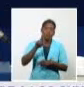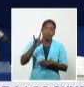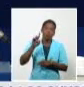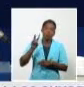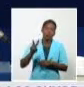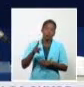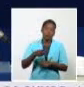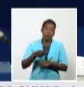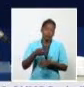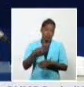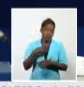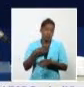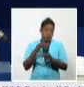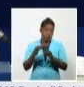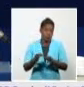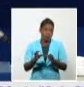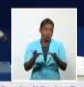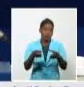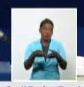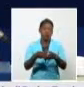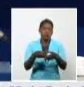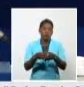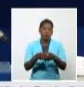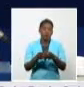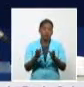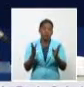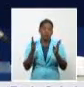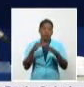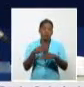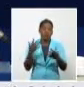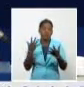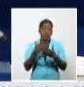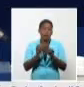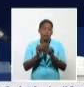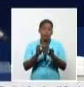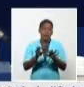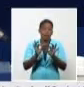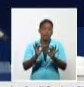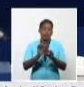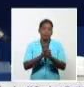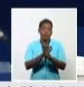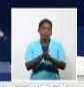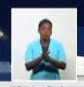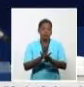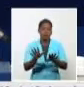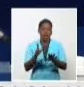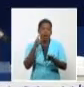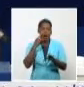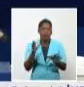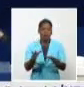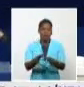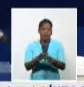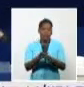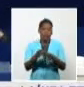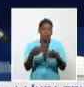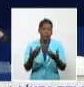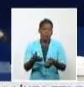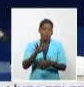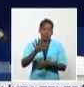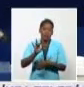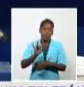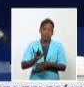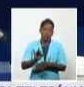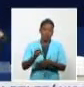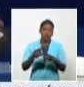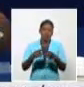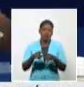without specifying the source of infection, 57 remain. Initially, we don't